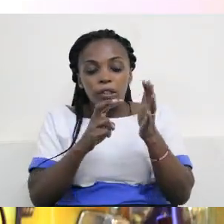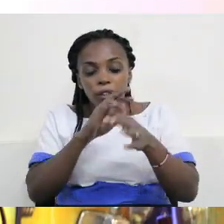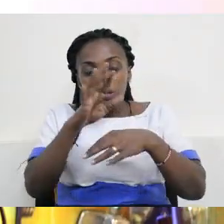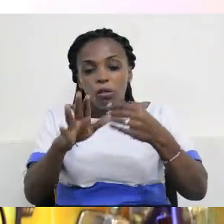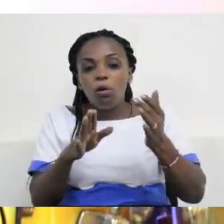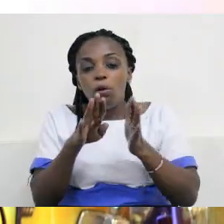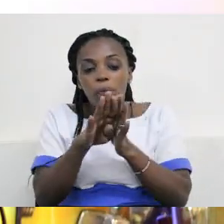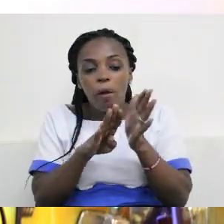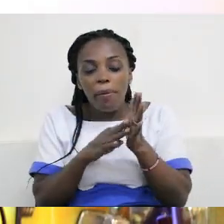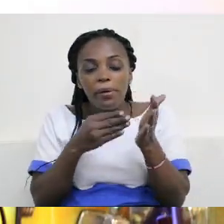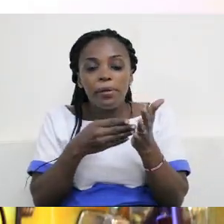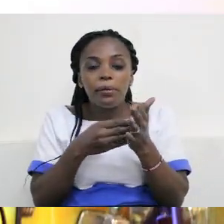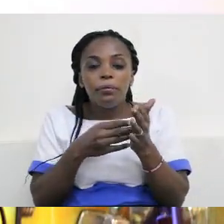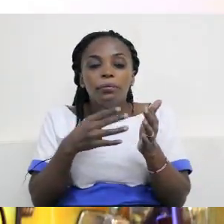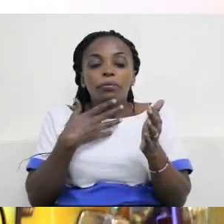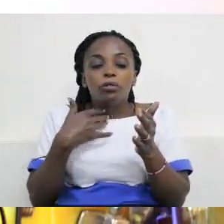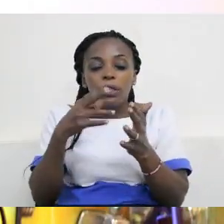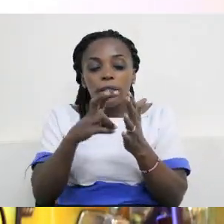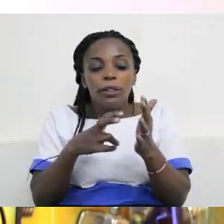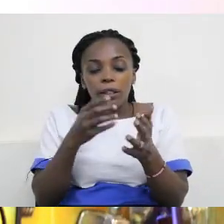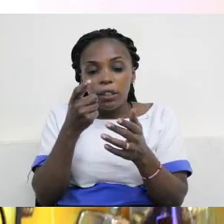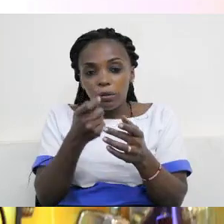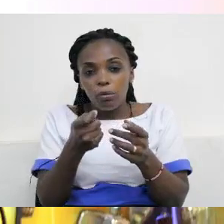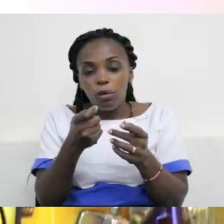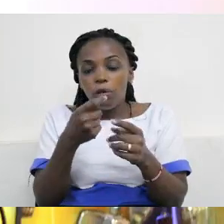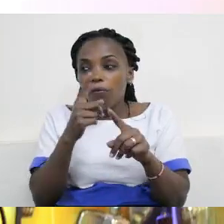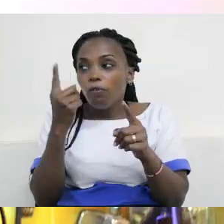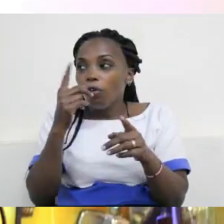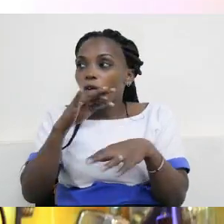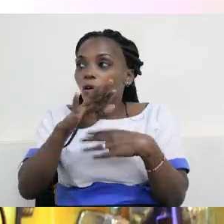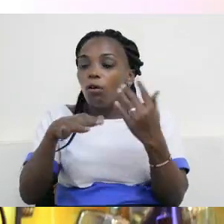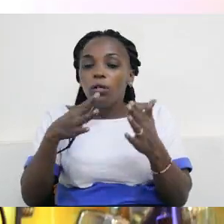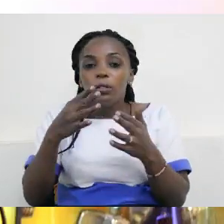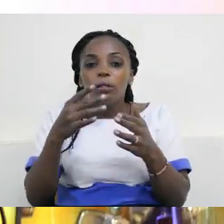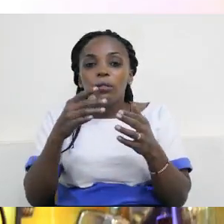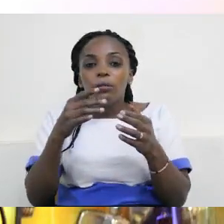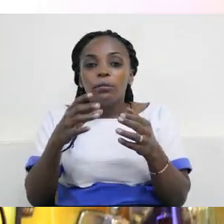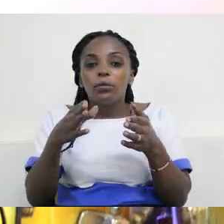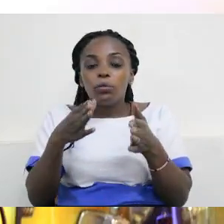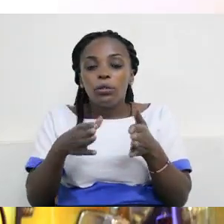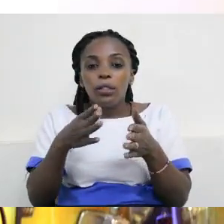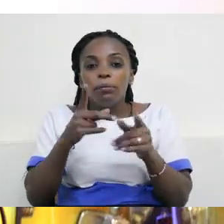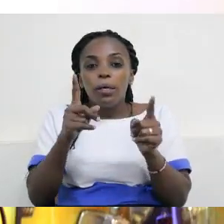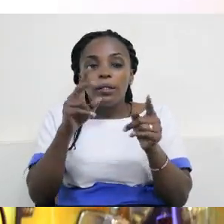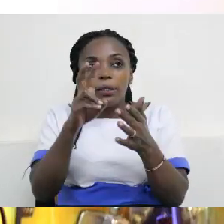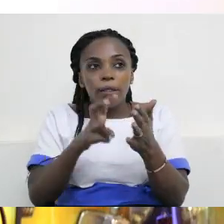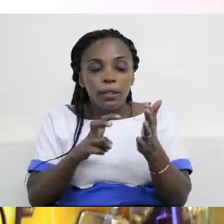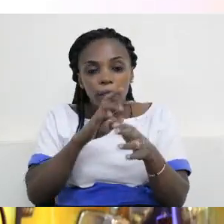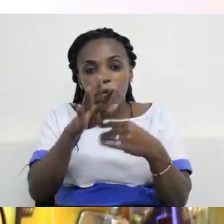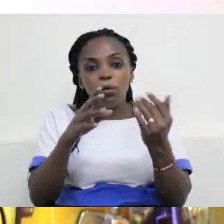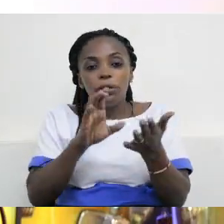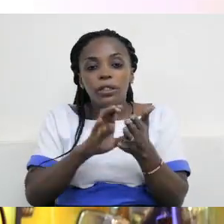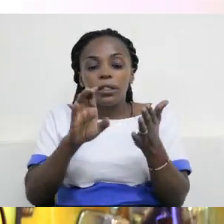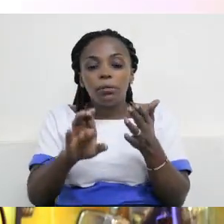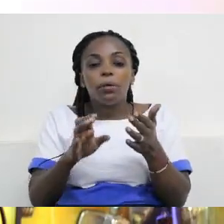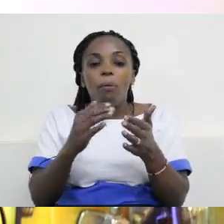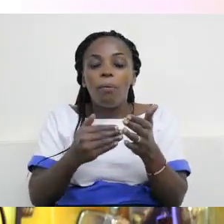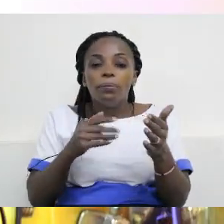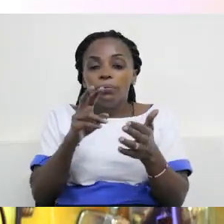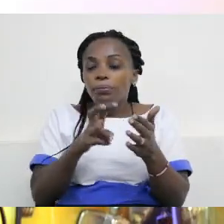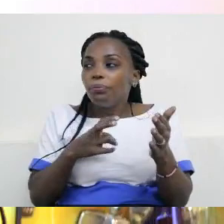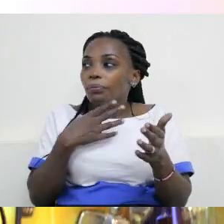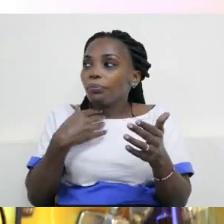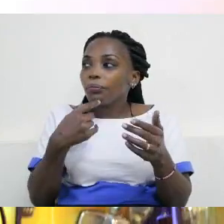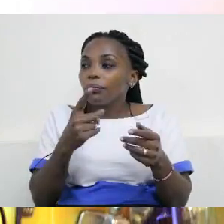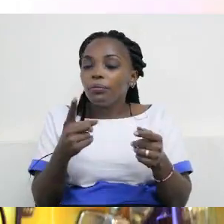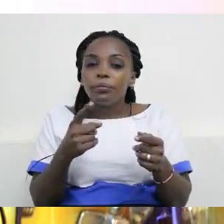of Ruth chapter 1. I will read a few verses 19 and 20 for our context today. But read the whole chapter. And before I read, allow me to say